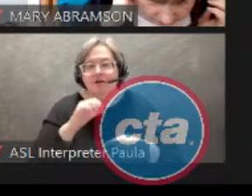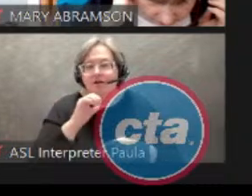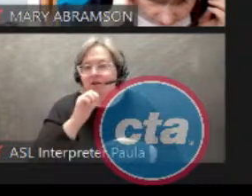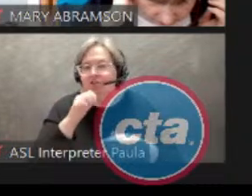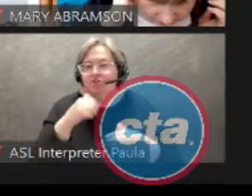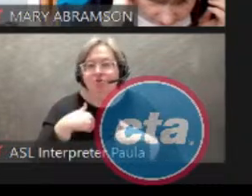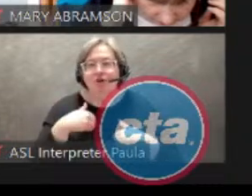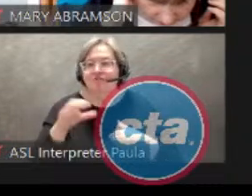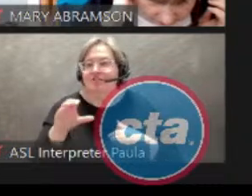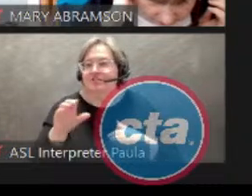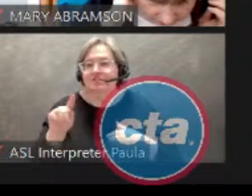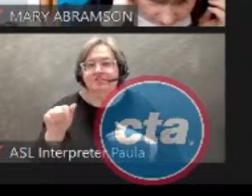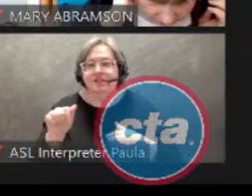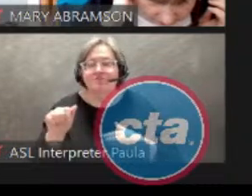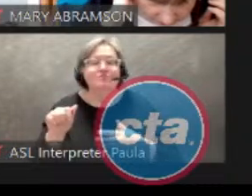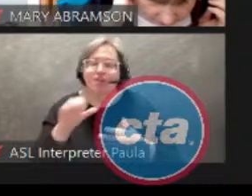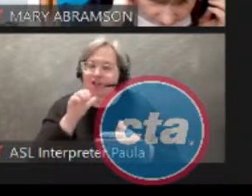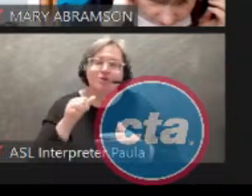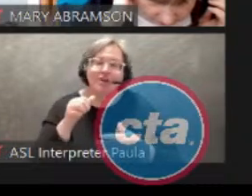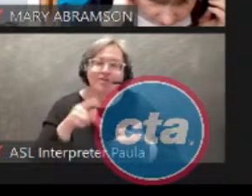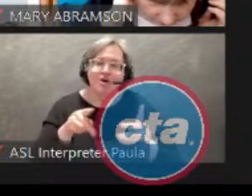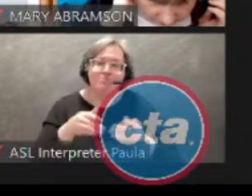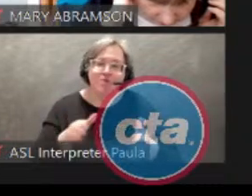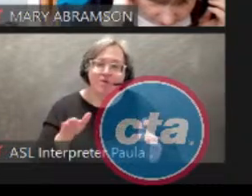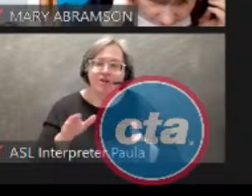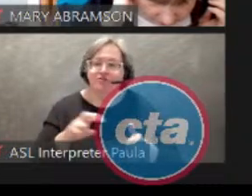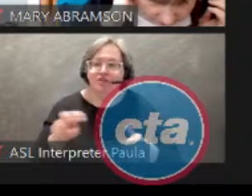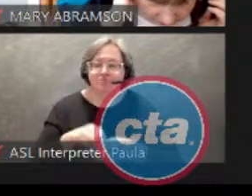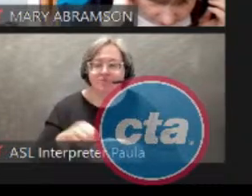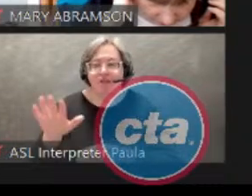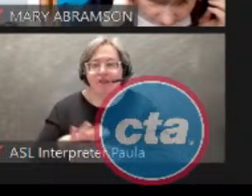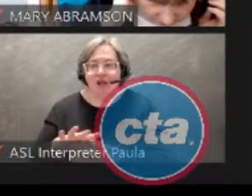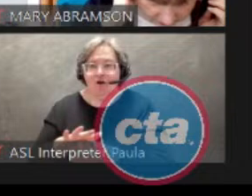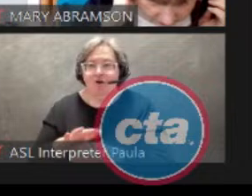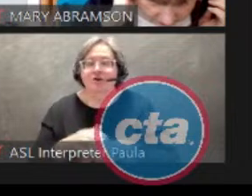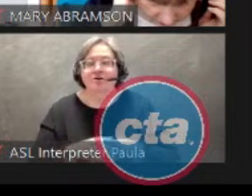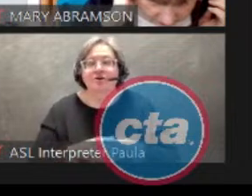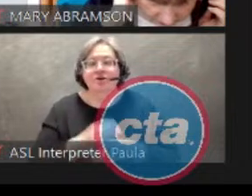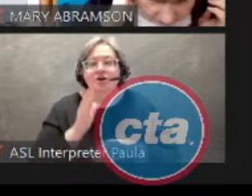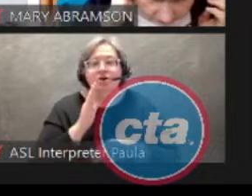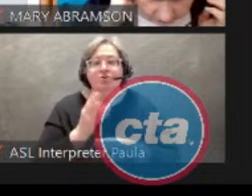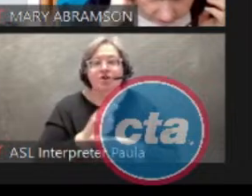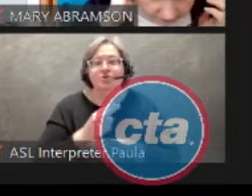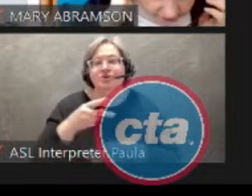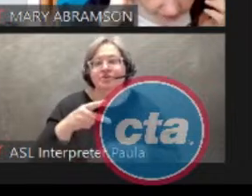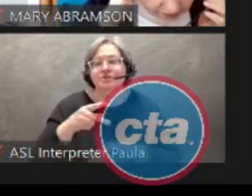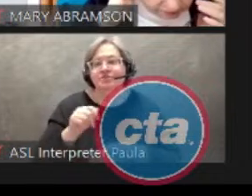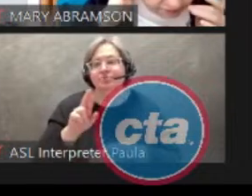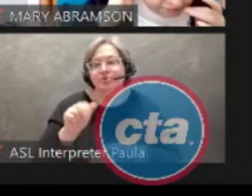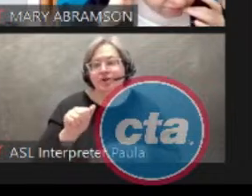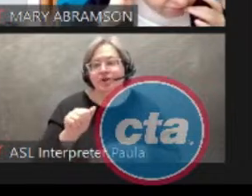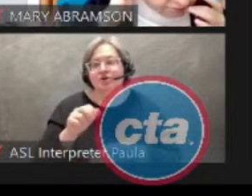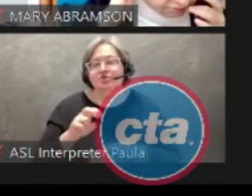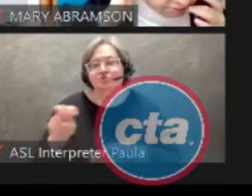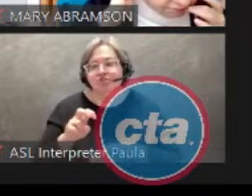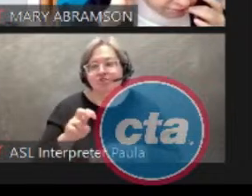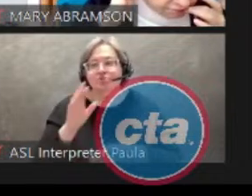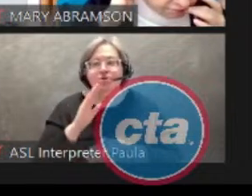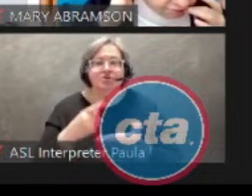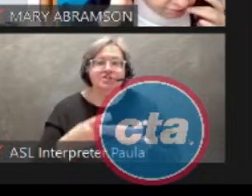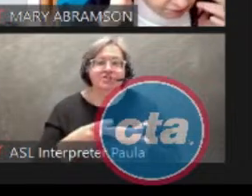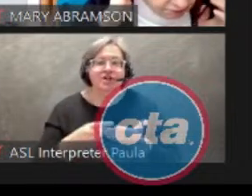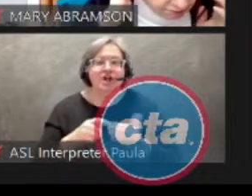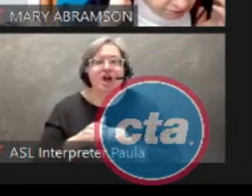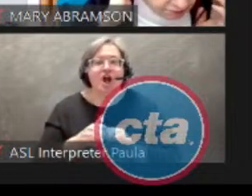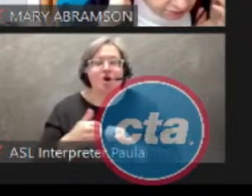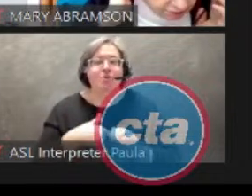public transportation in their geographic areas, who are going to potentially want to use like paratransit or such. And so we're going to be talking to you guys about how